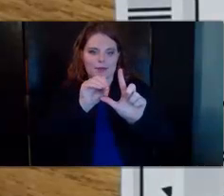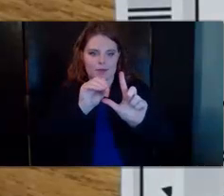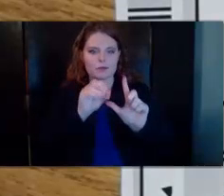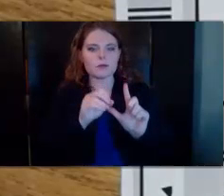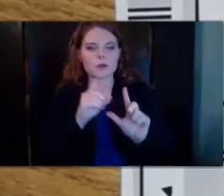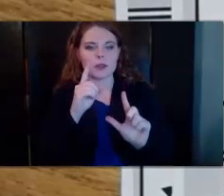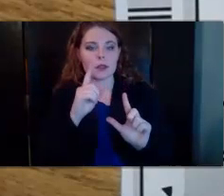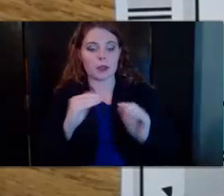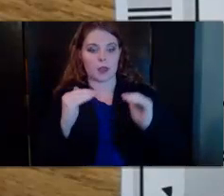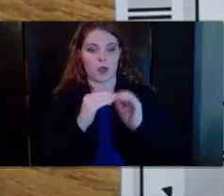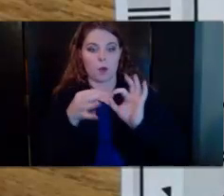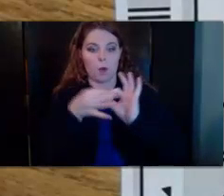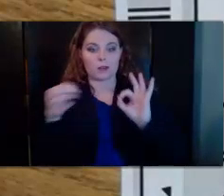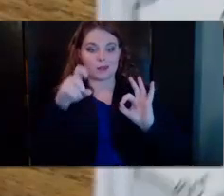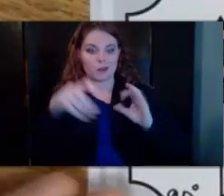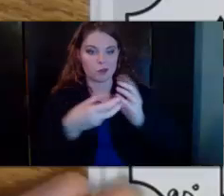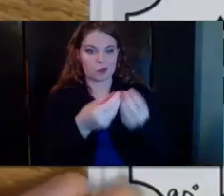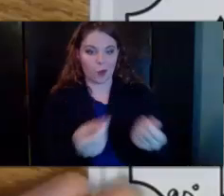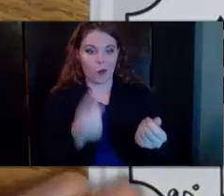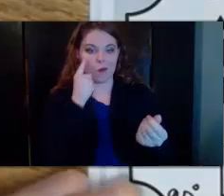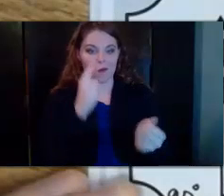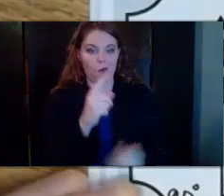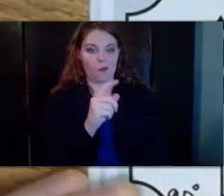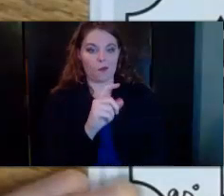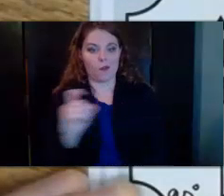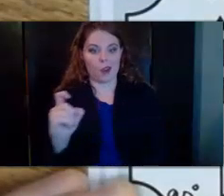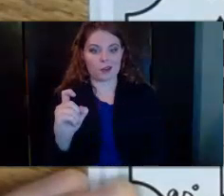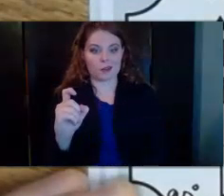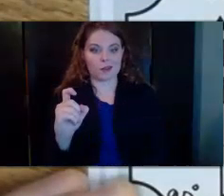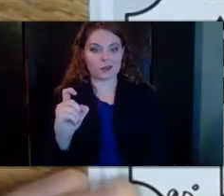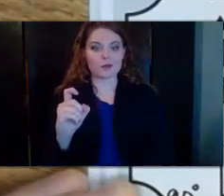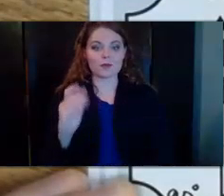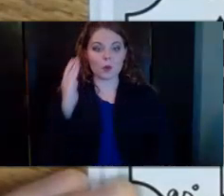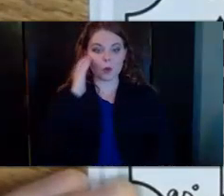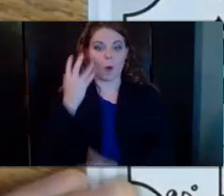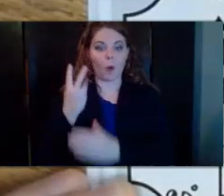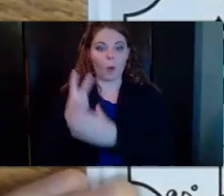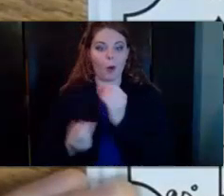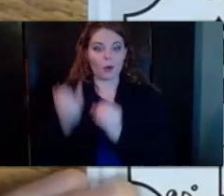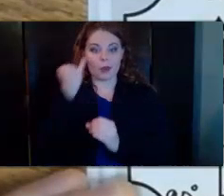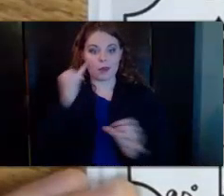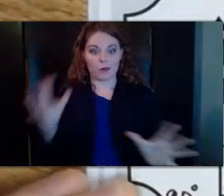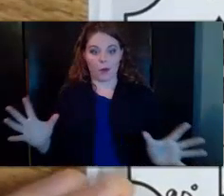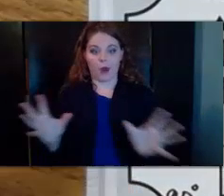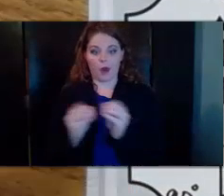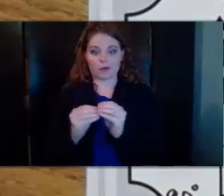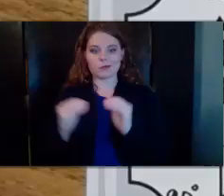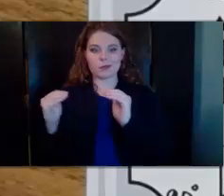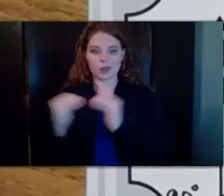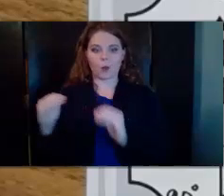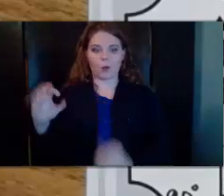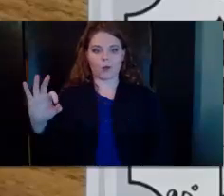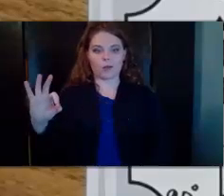set up the equation to solve for x. We know both of these angles, when added, give us